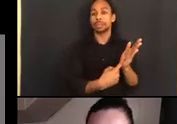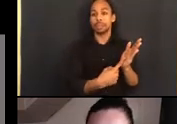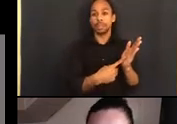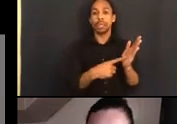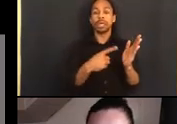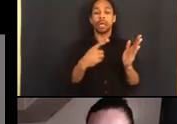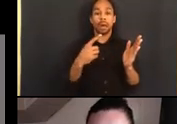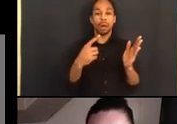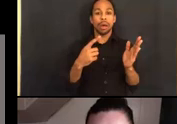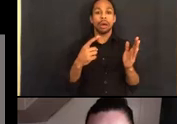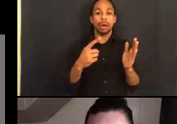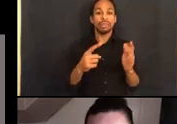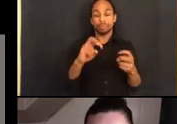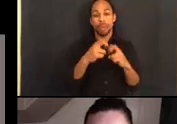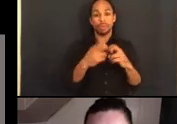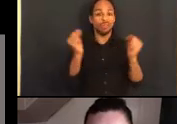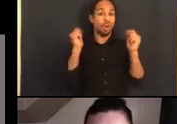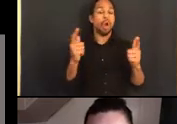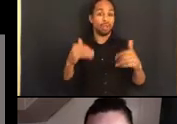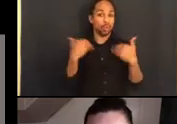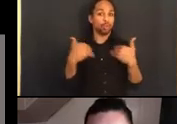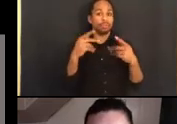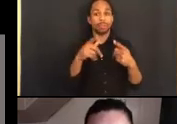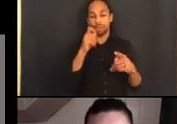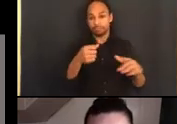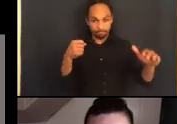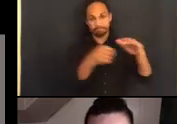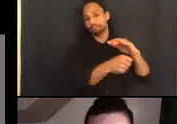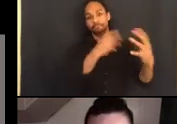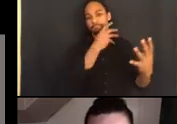plight of all juveniles in Los Angeles who are detained